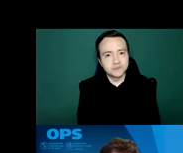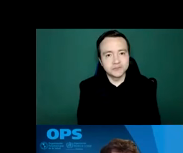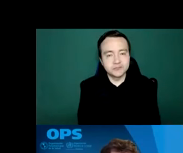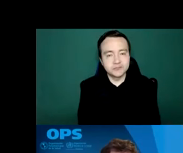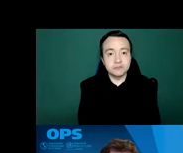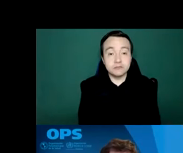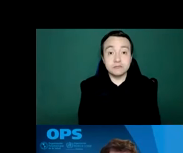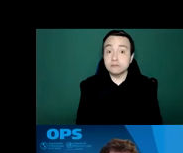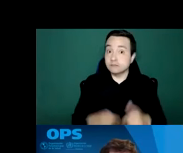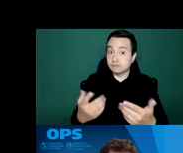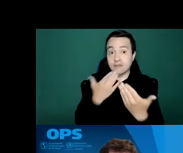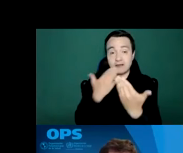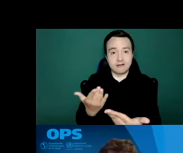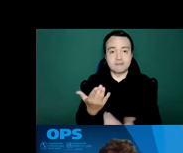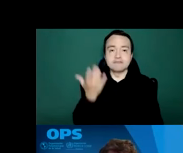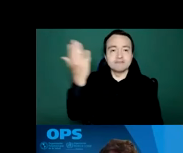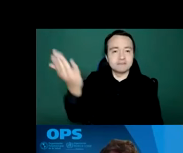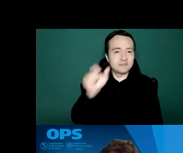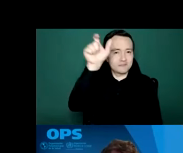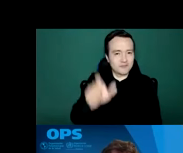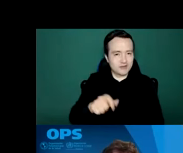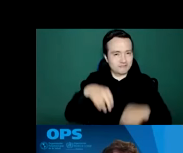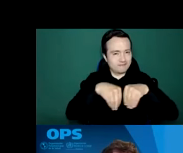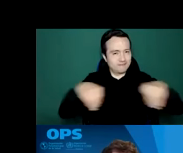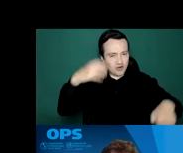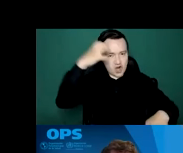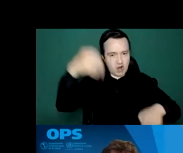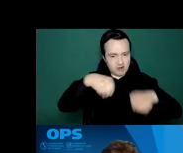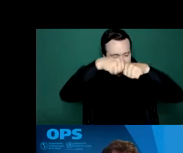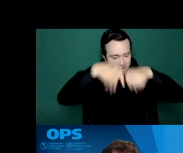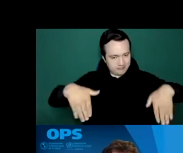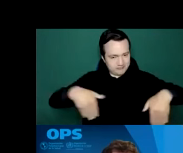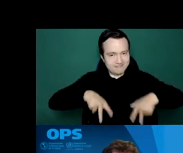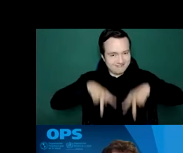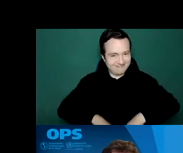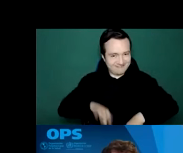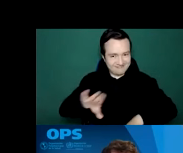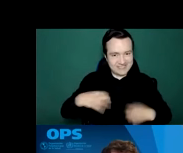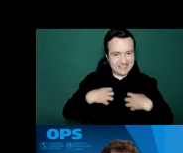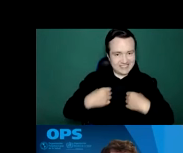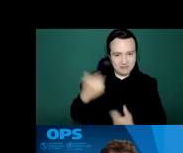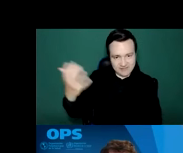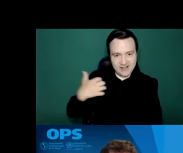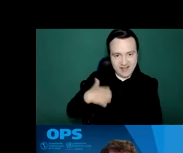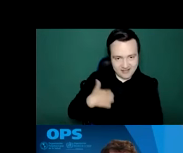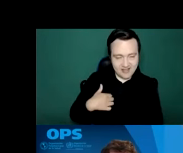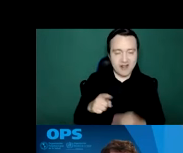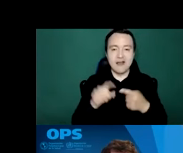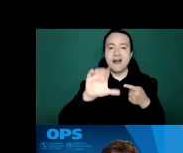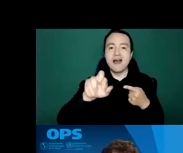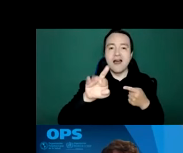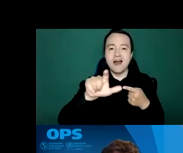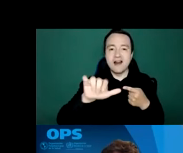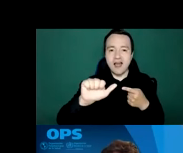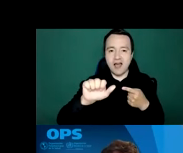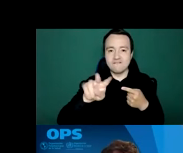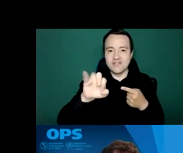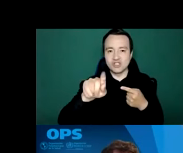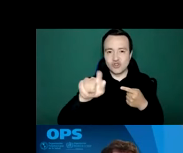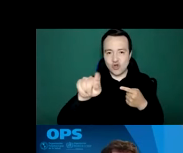Argentina, Dr. Carla Visotti, the Vice Minister of Health from El Salvador, Carlos